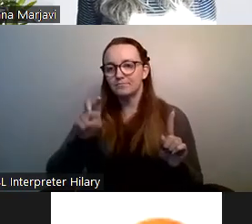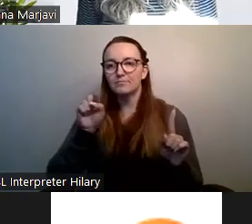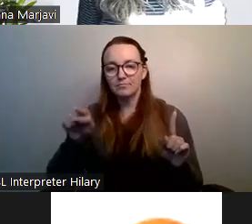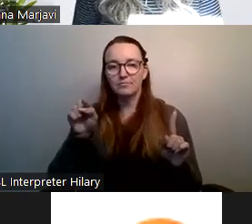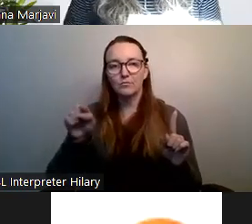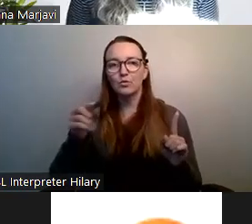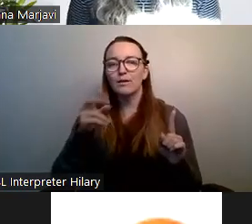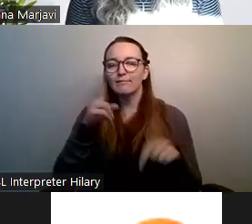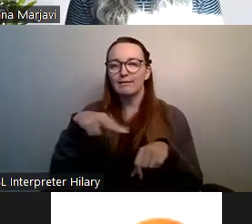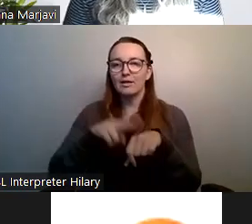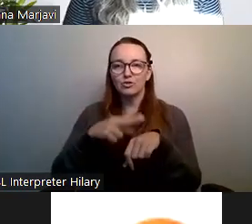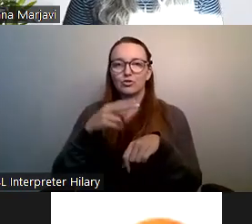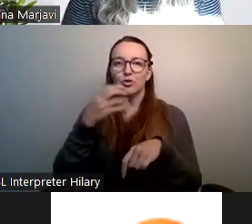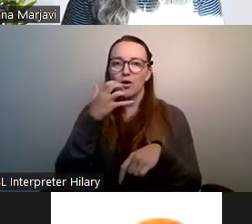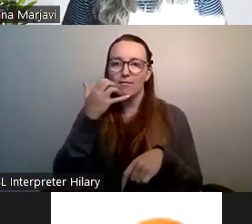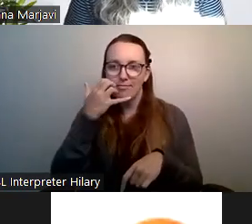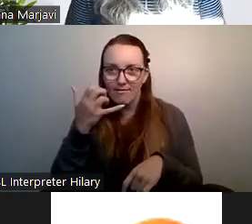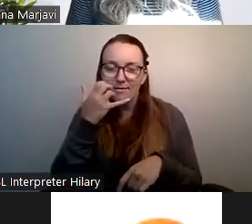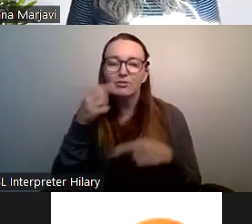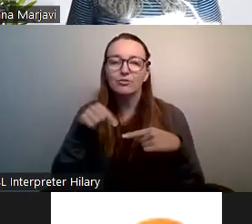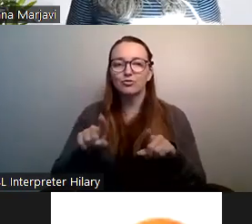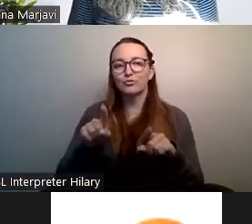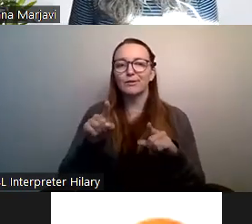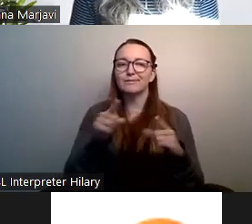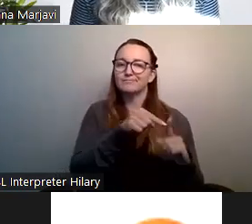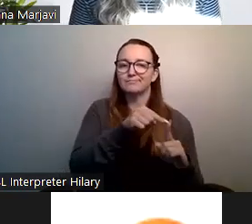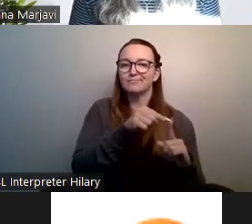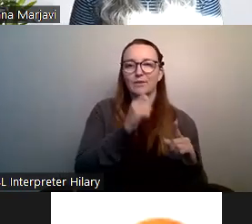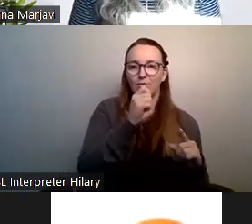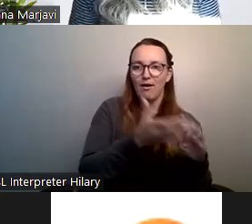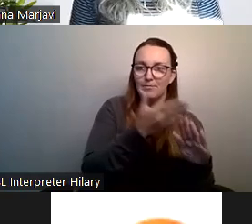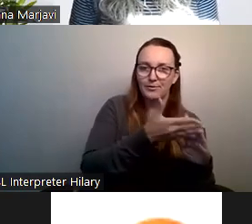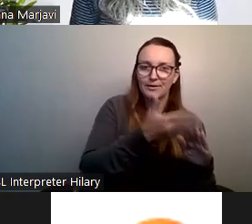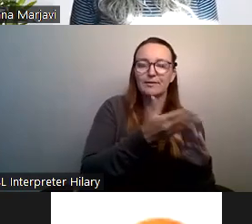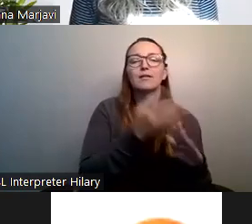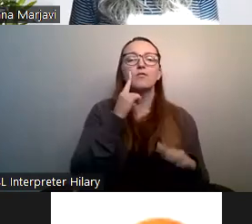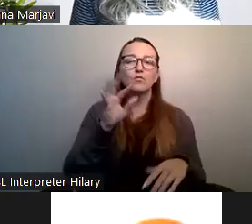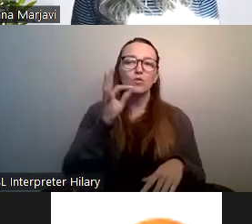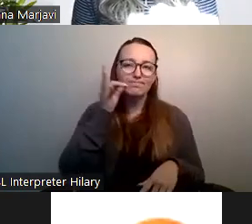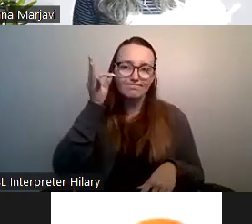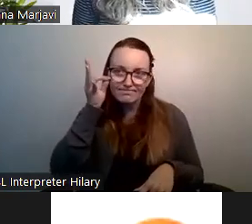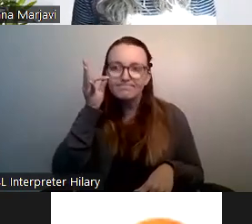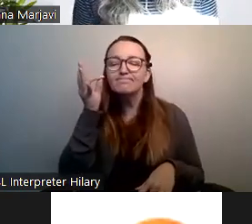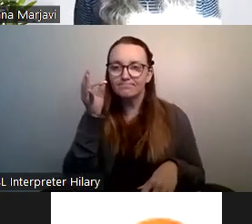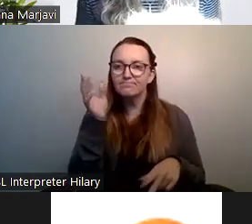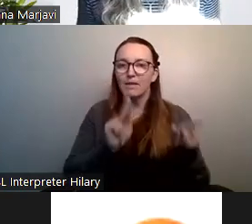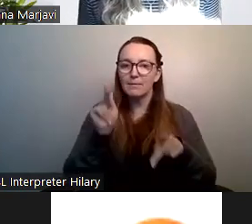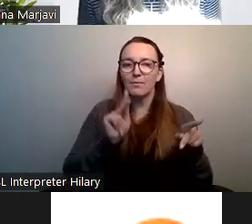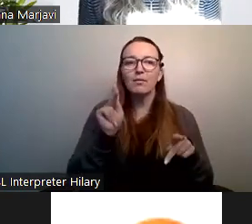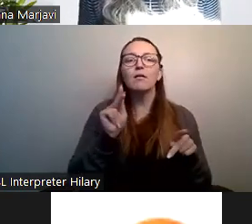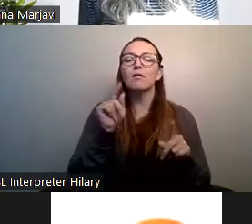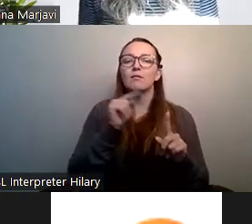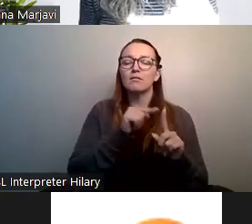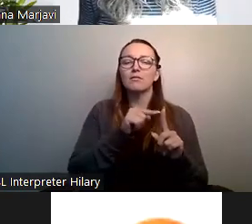hours. And Strong Hearts Native Helpline is for Native American and Indigenous folks with